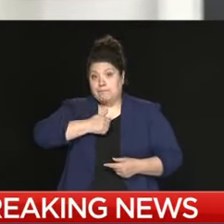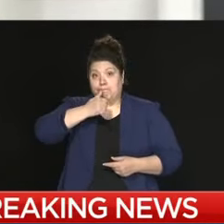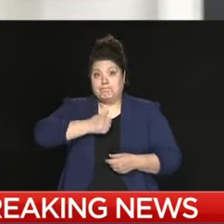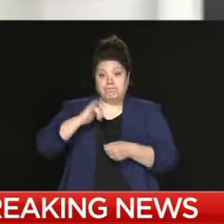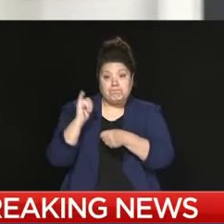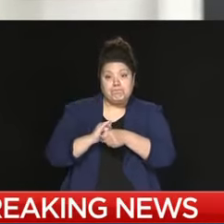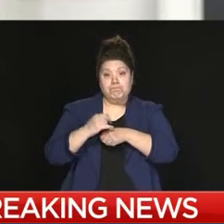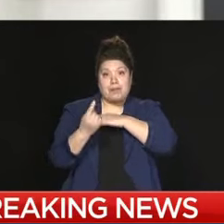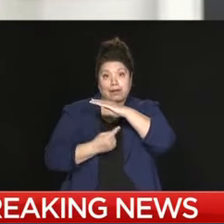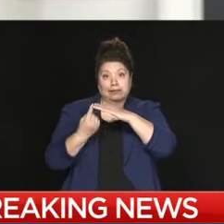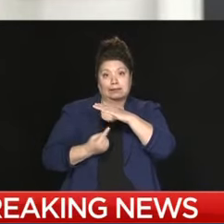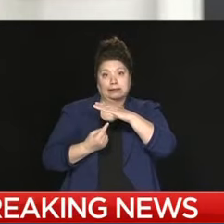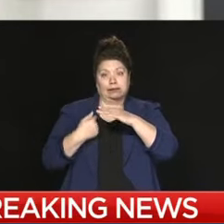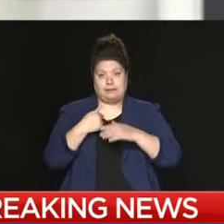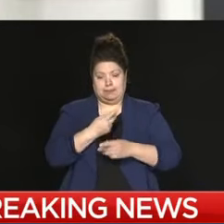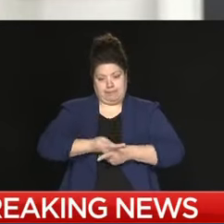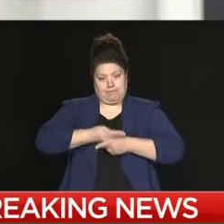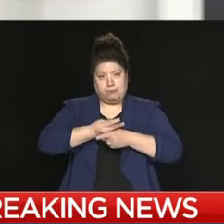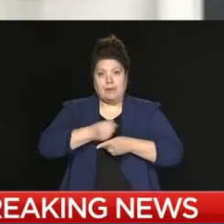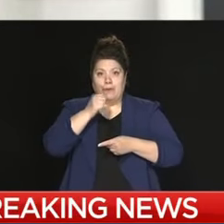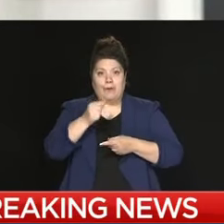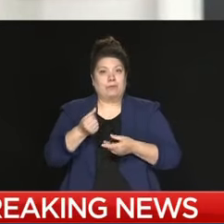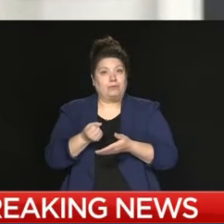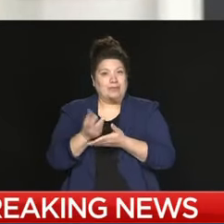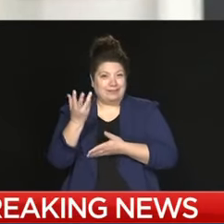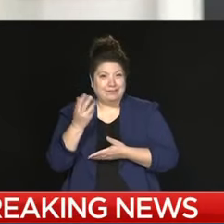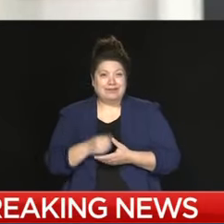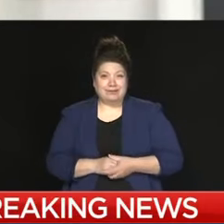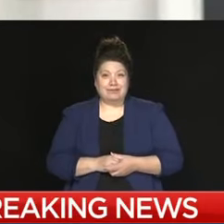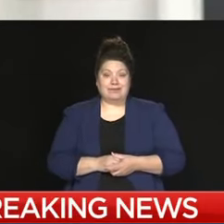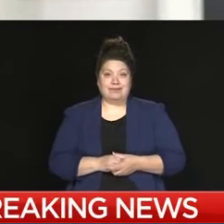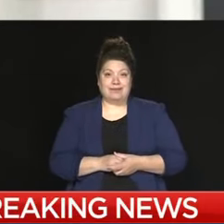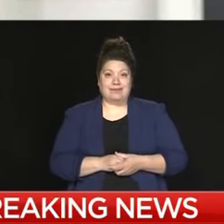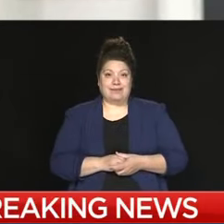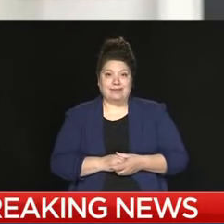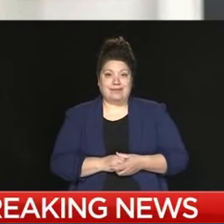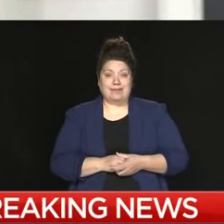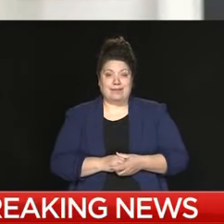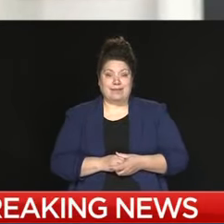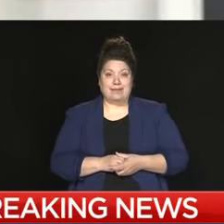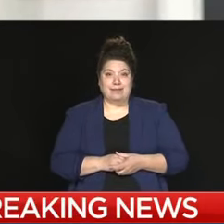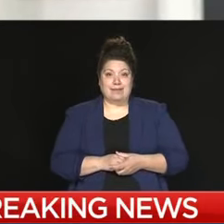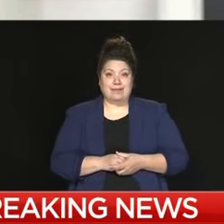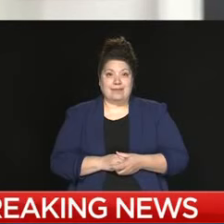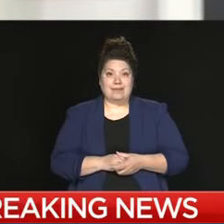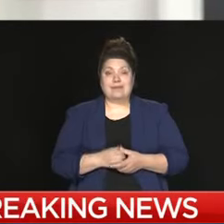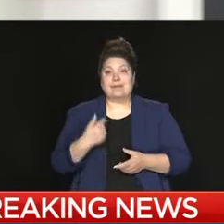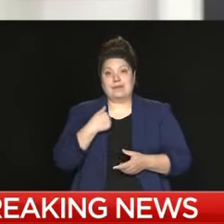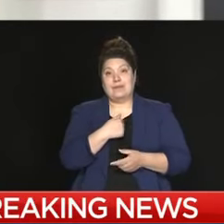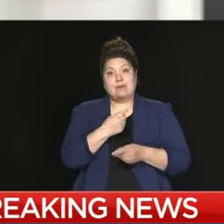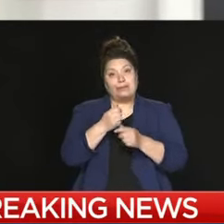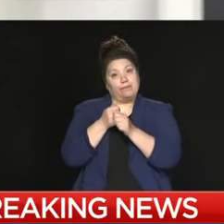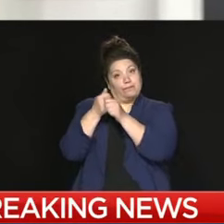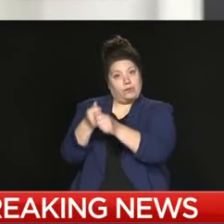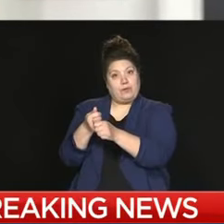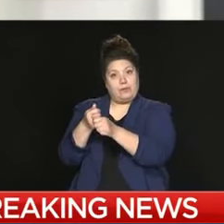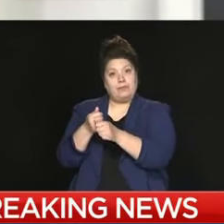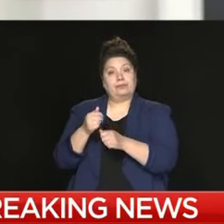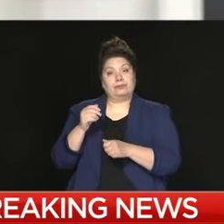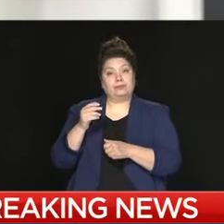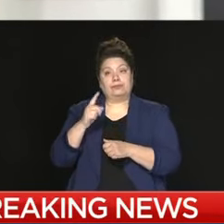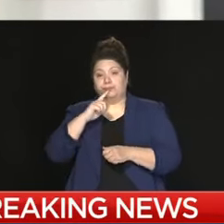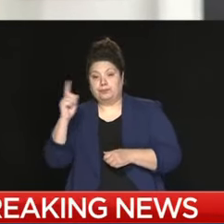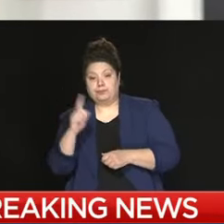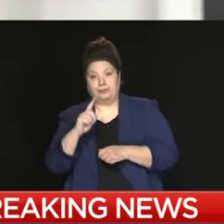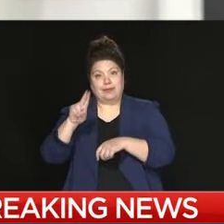coordination efforts that have to be done on a national scale. We're going to work with provincial governments,